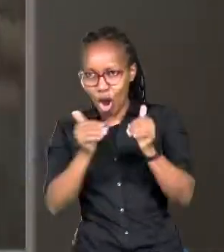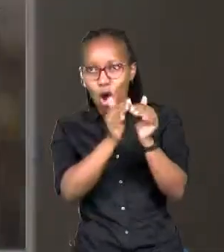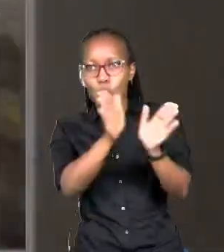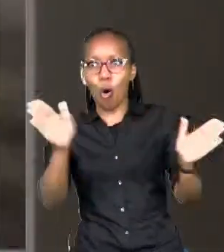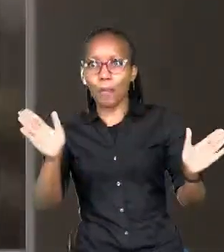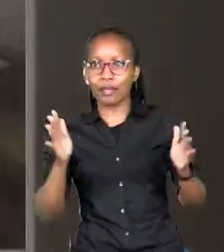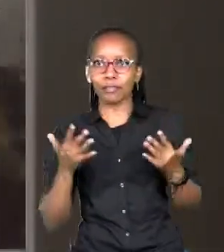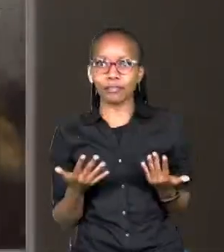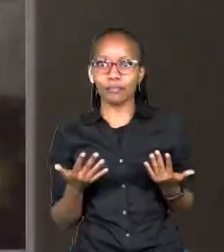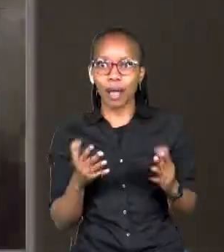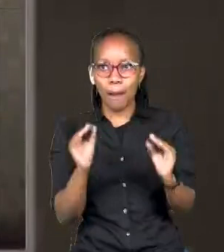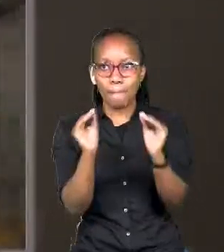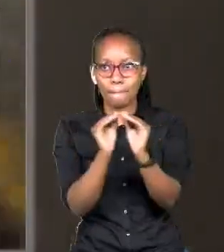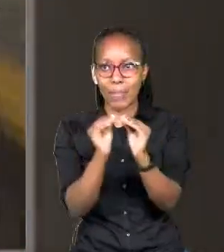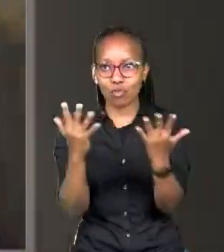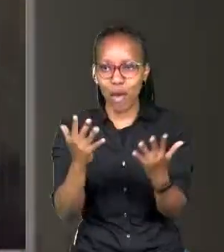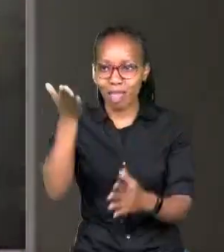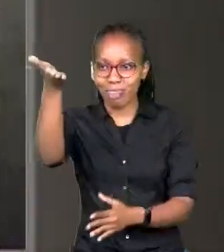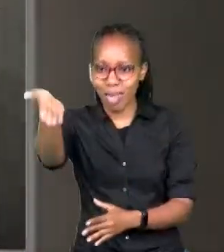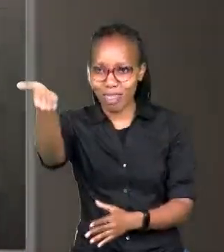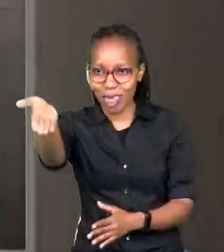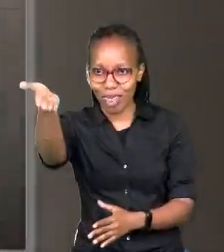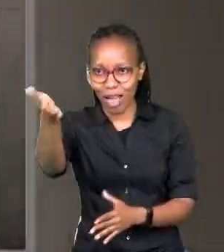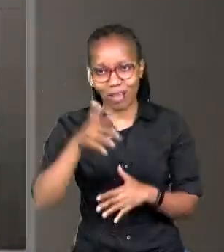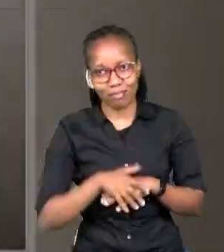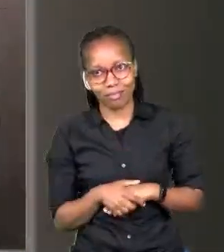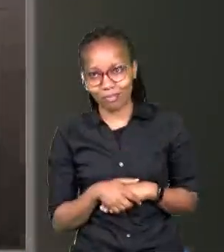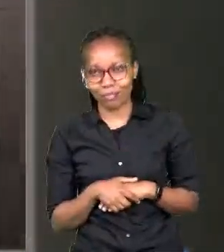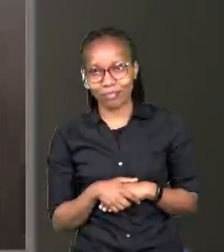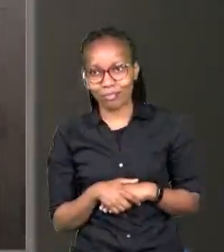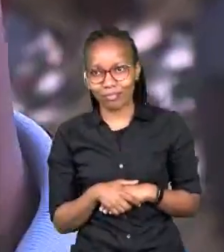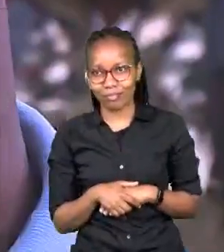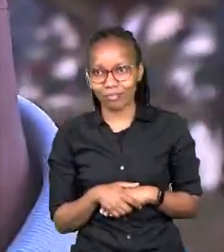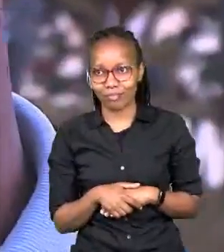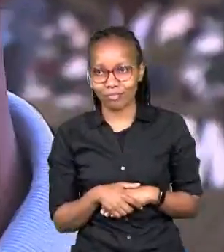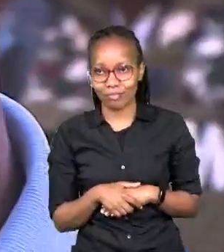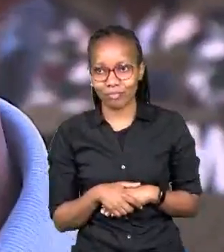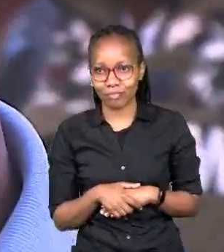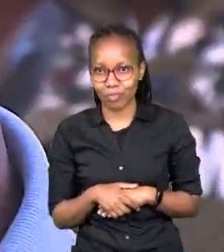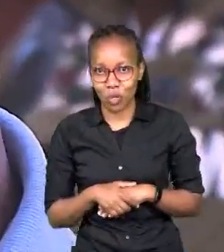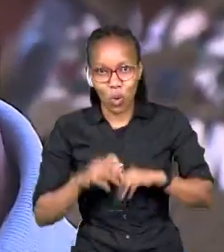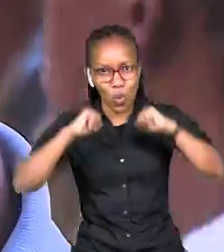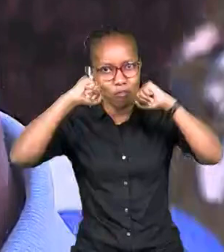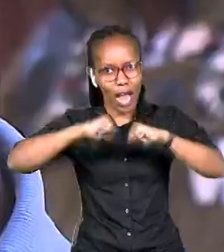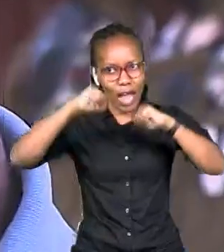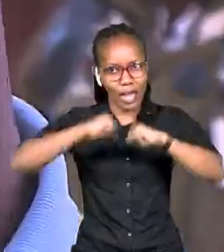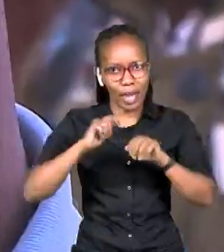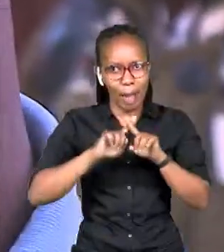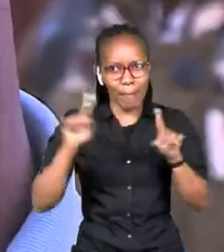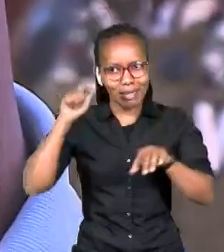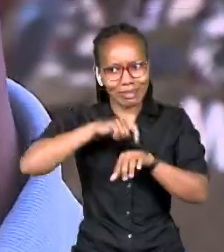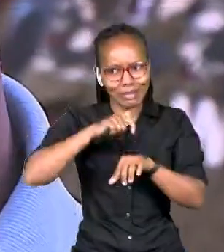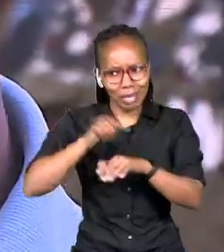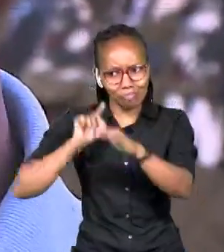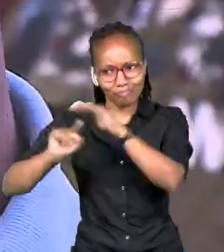heard was to patanik pale kwa kona, to mean let's meet at the corner. Tulikuwa tumeelewana, lakini tulivyofika pale akawa